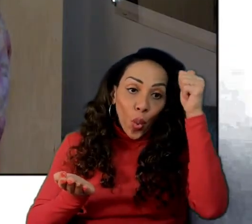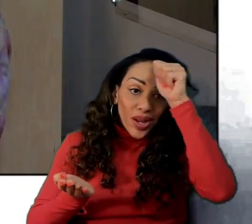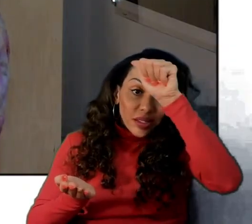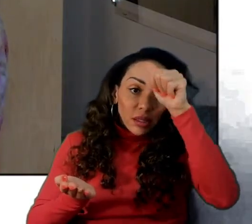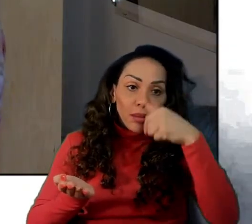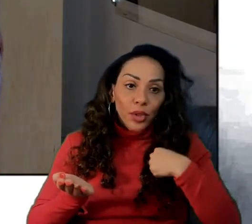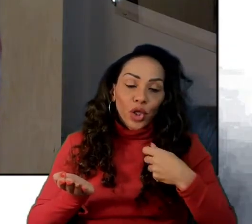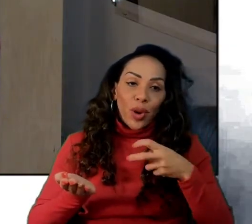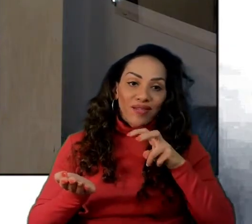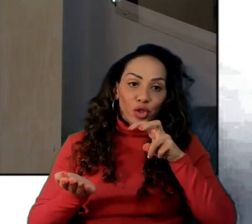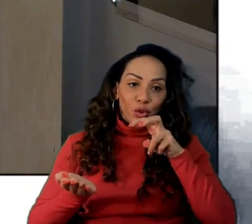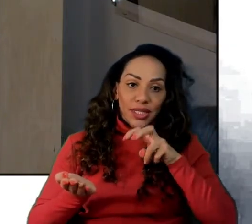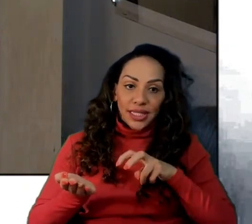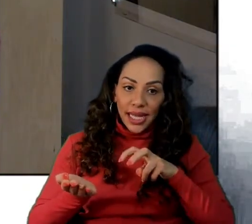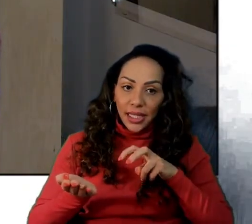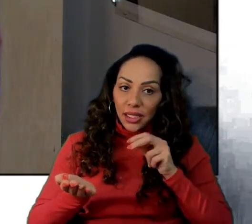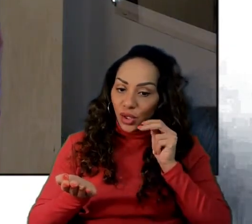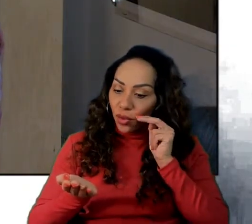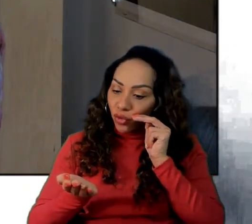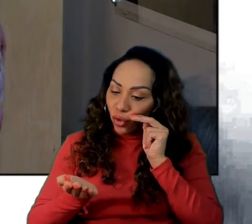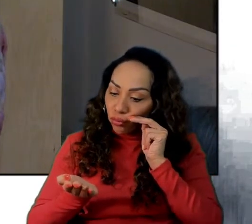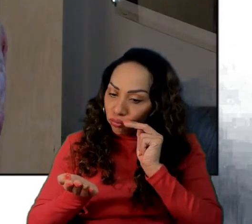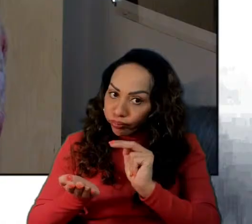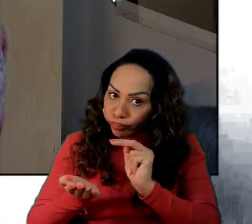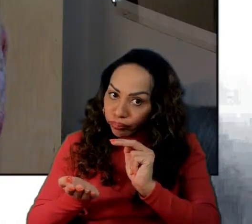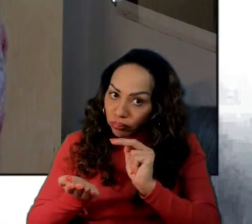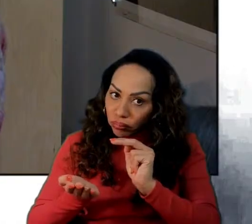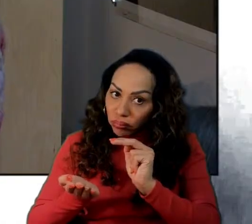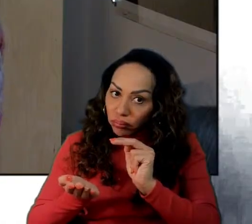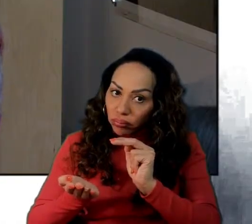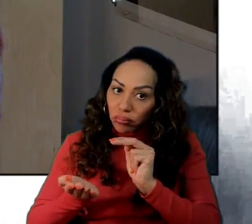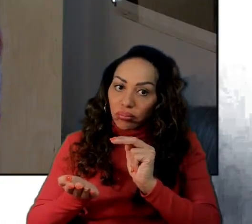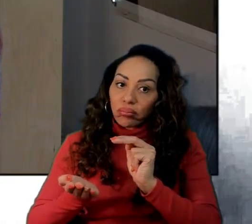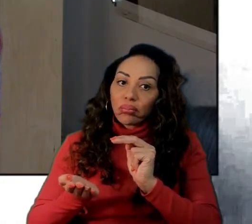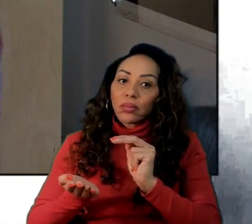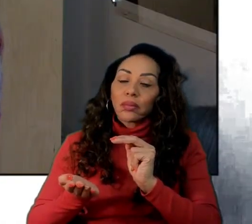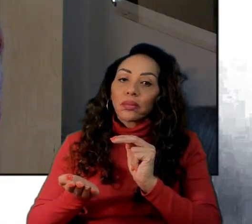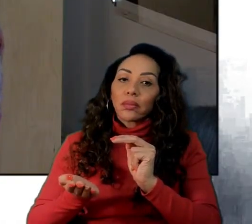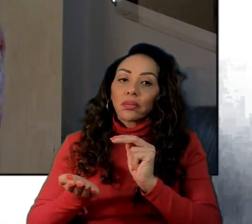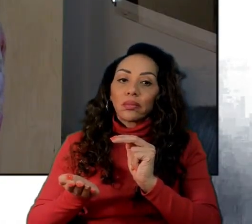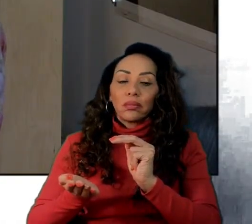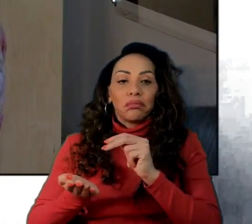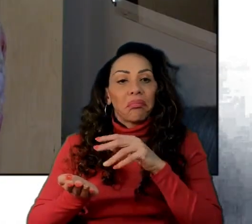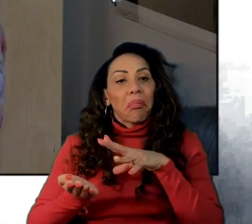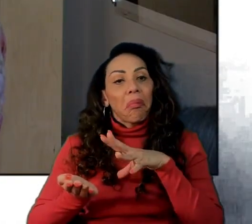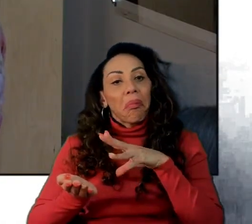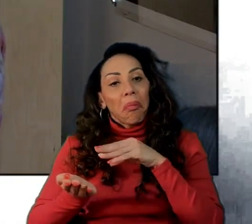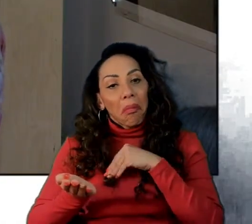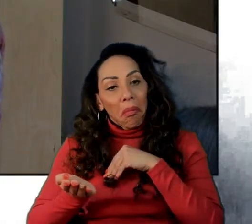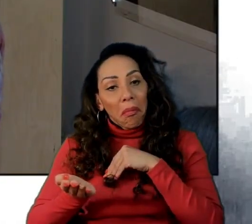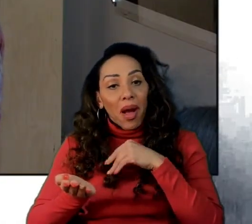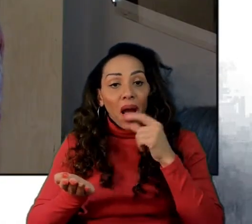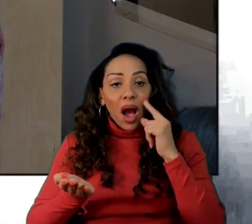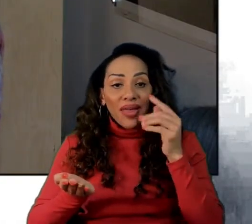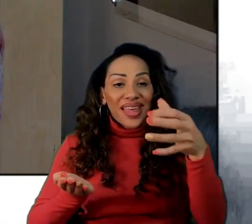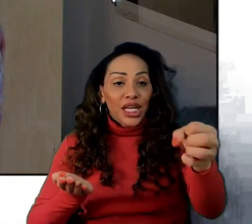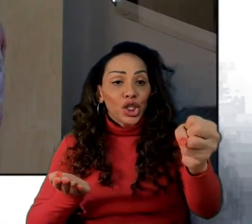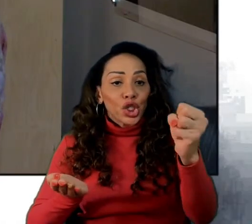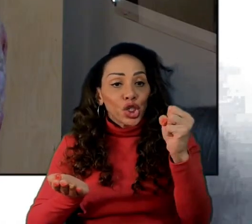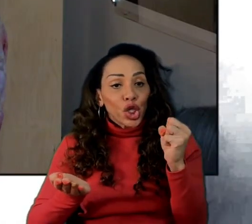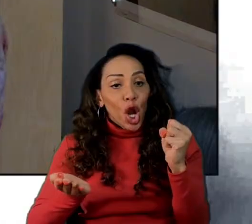while, and just become accustomed to it. So I think slowing down is a big one as